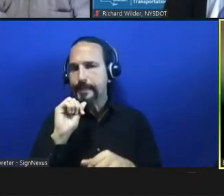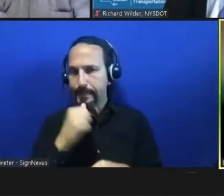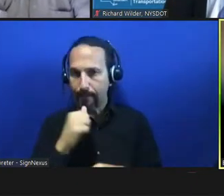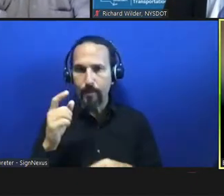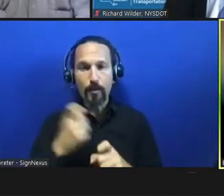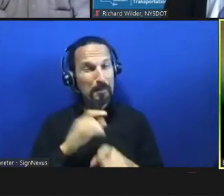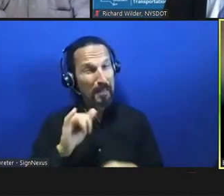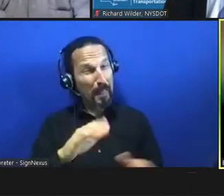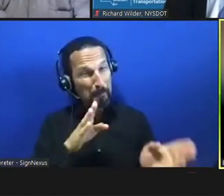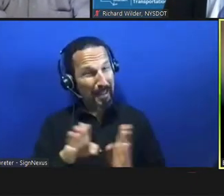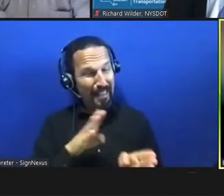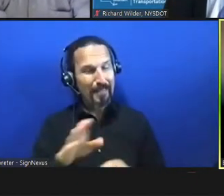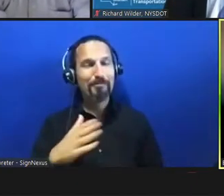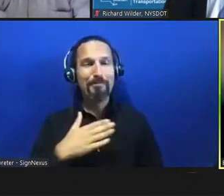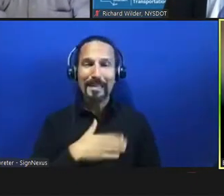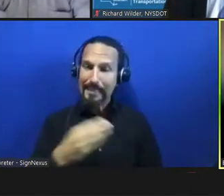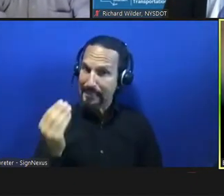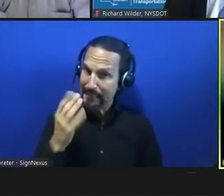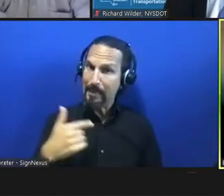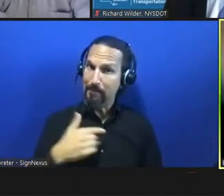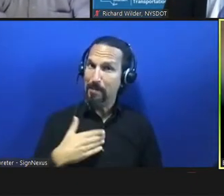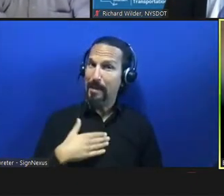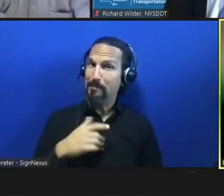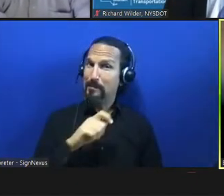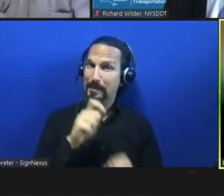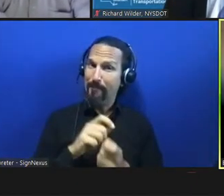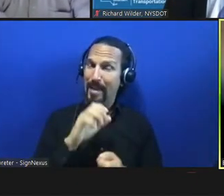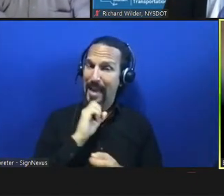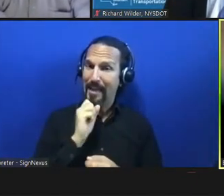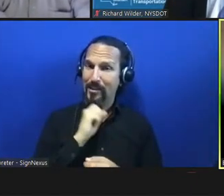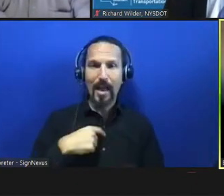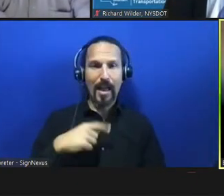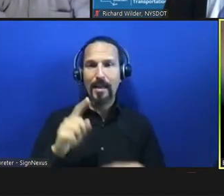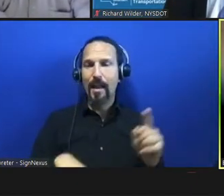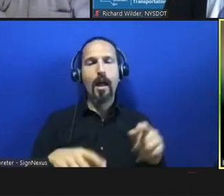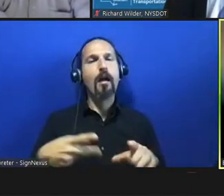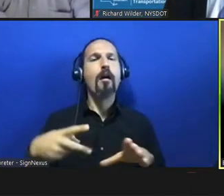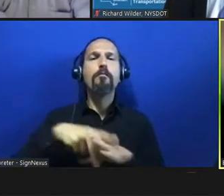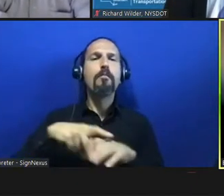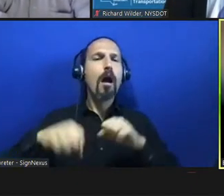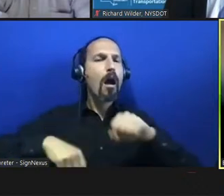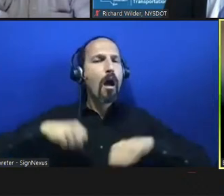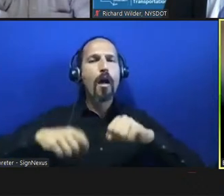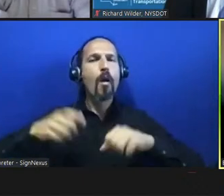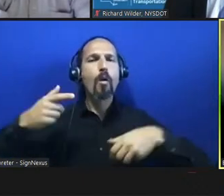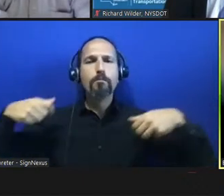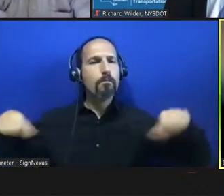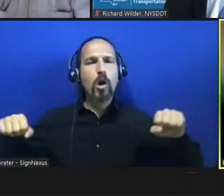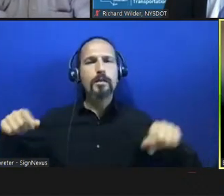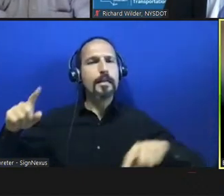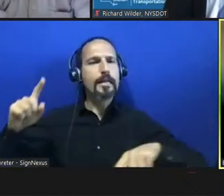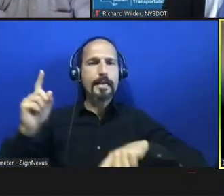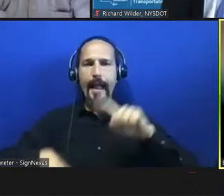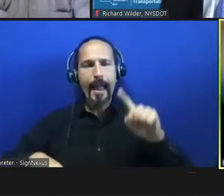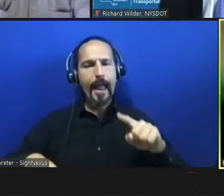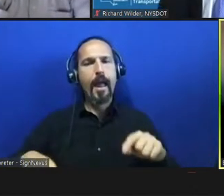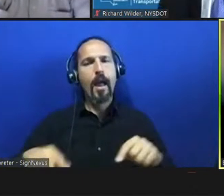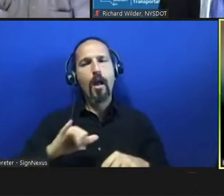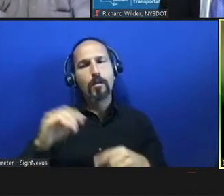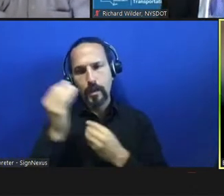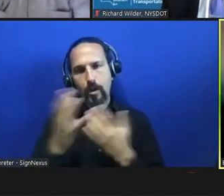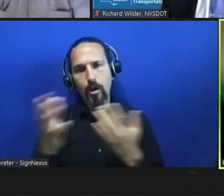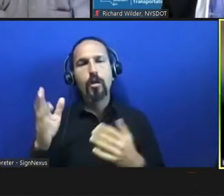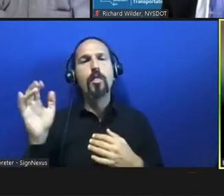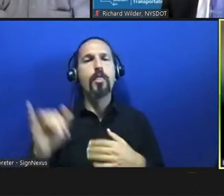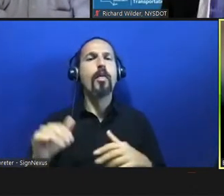please note I am of a certain age and I cannot ride a bicycle or a motorcycle I would also like to note that